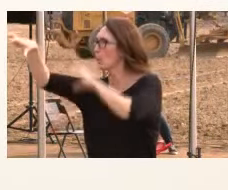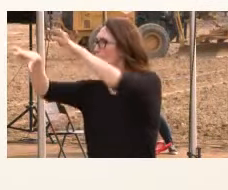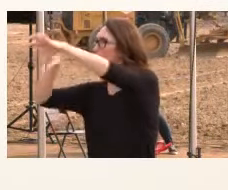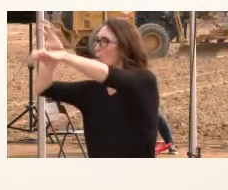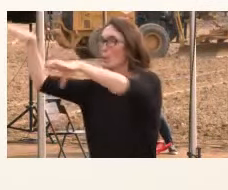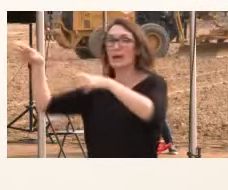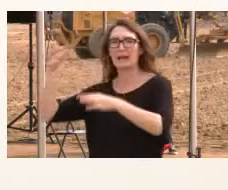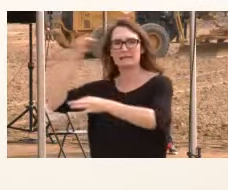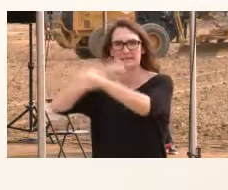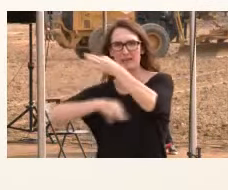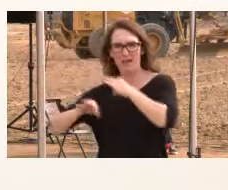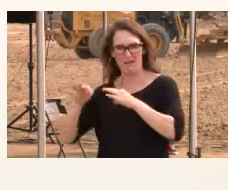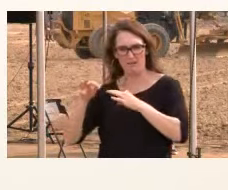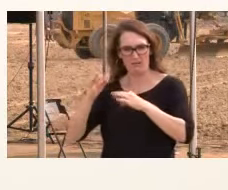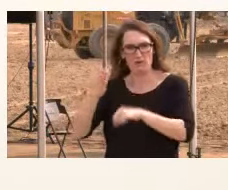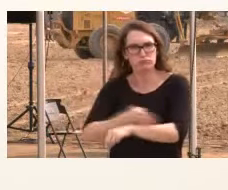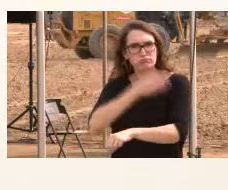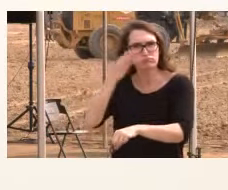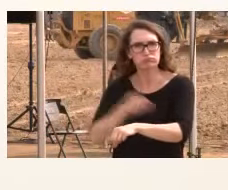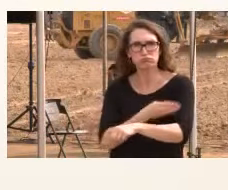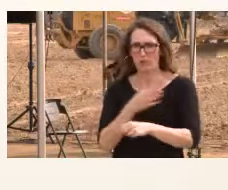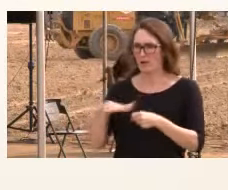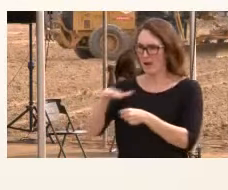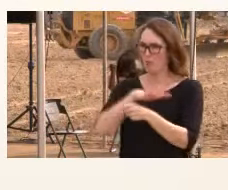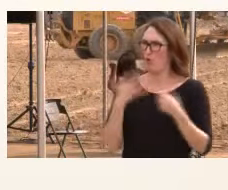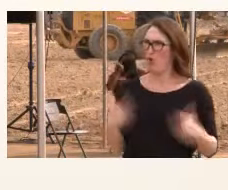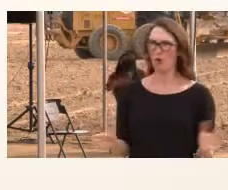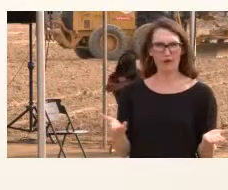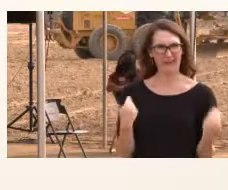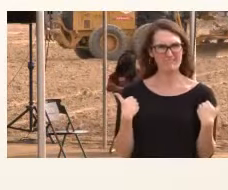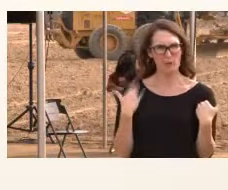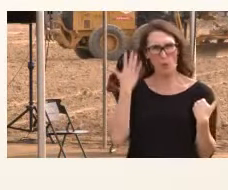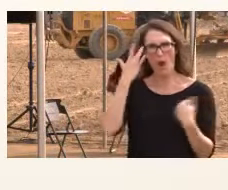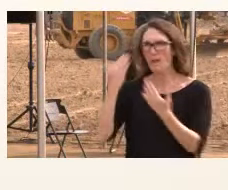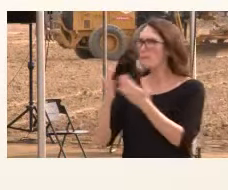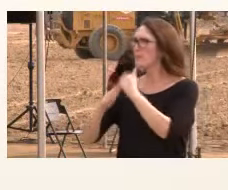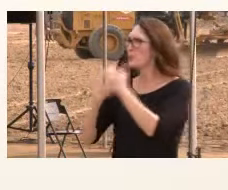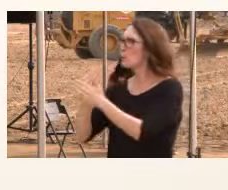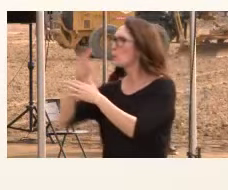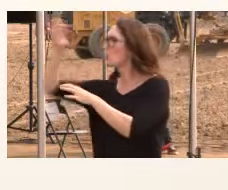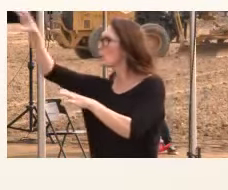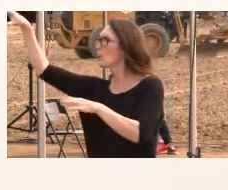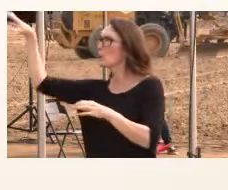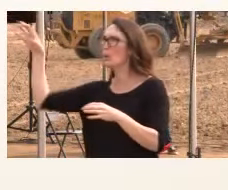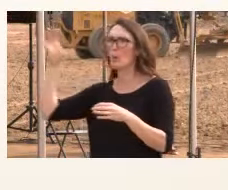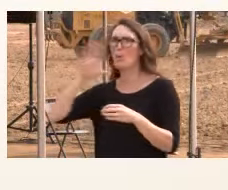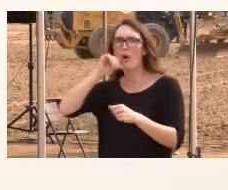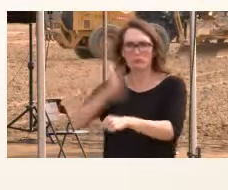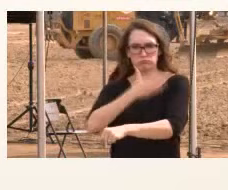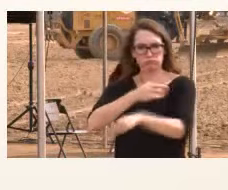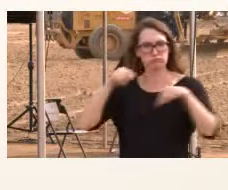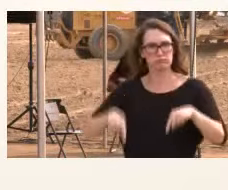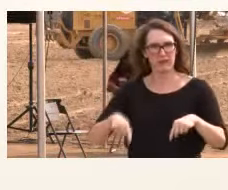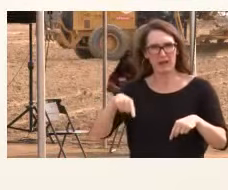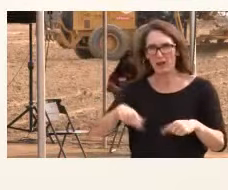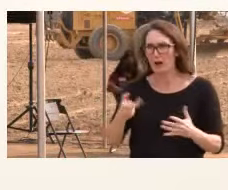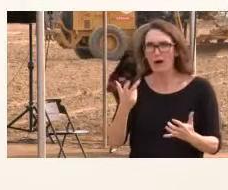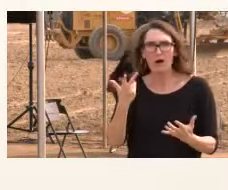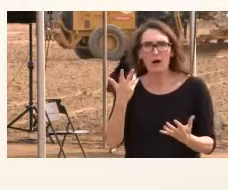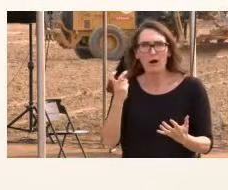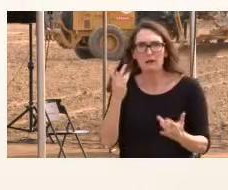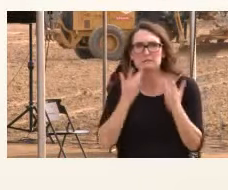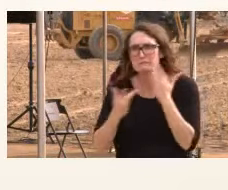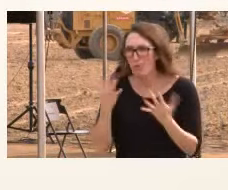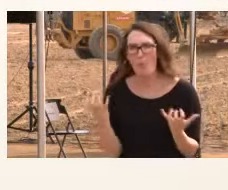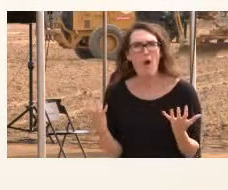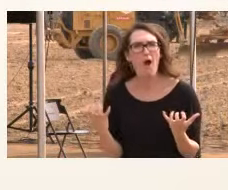of uplifting neighborhoods like these that were dying for educational opportunities.